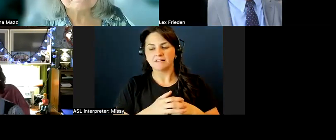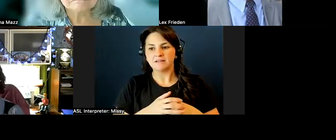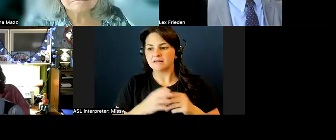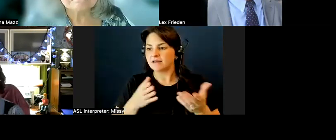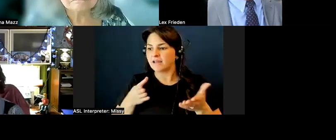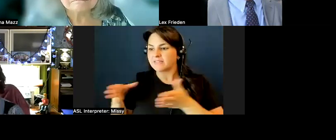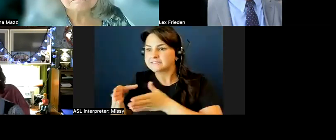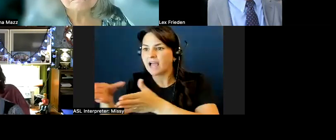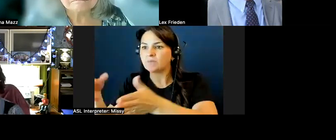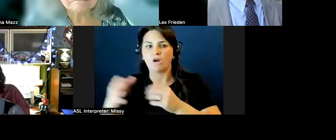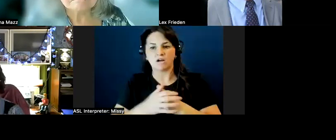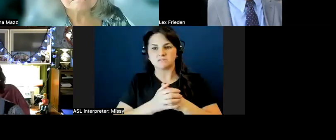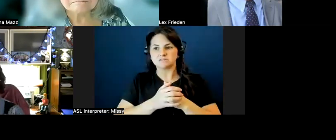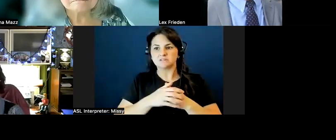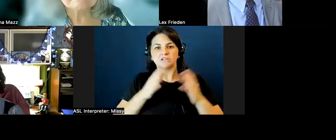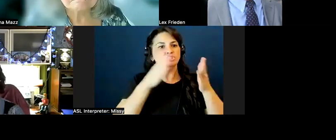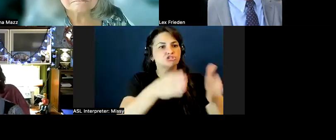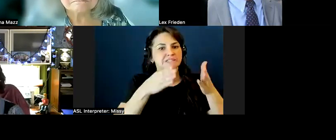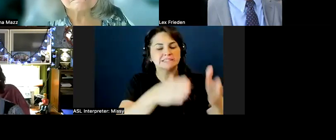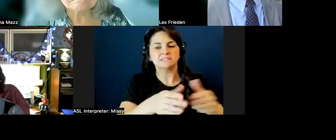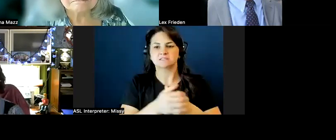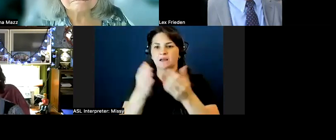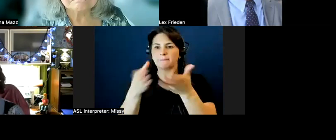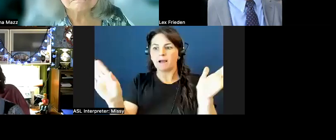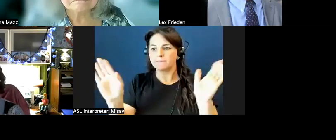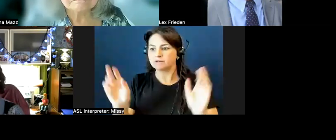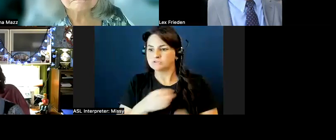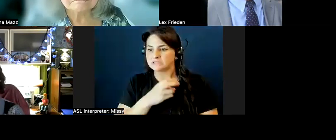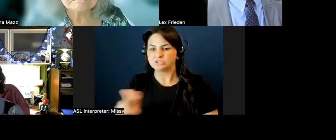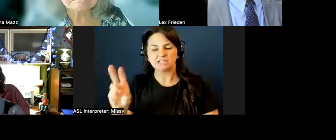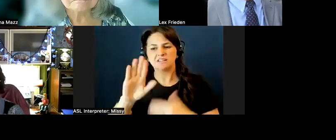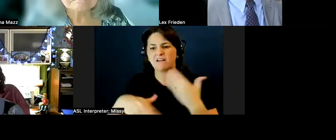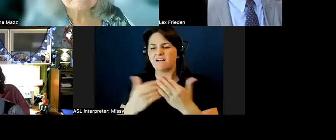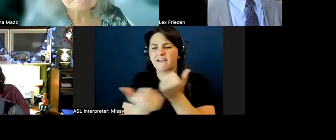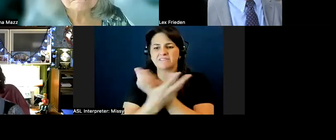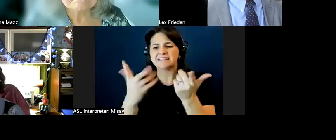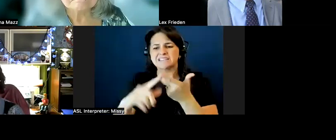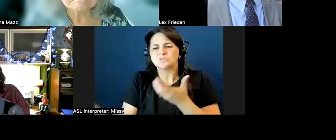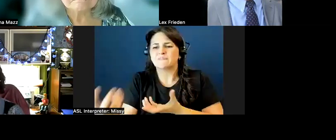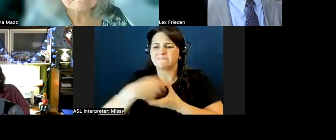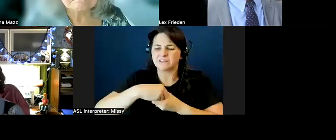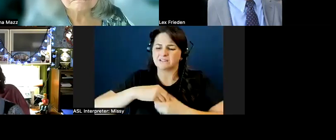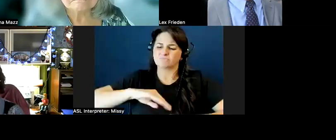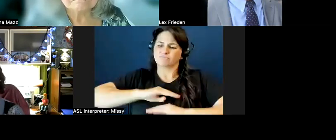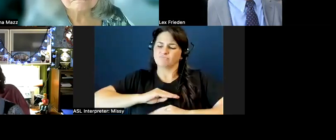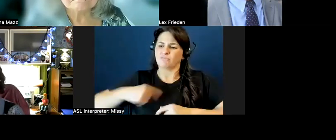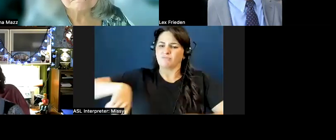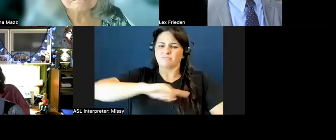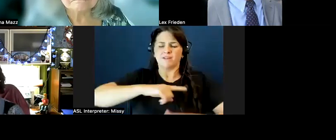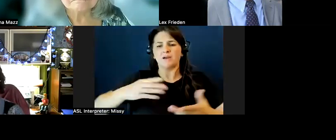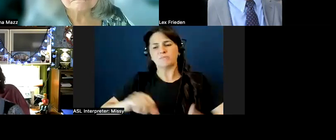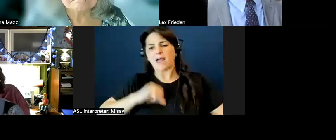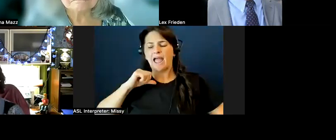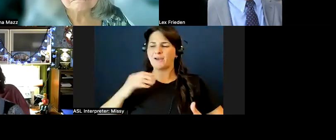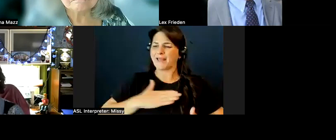public transportation. All of that needs to fit into a community that we can all be proud of, happy in, we can